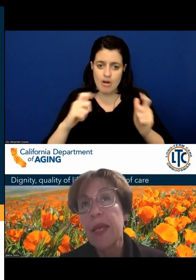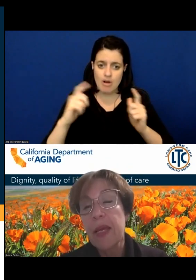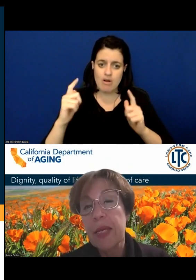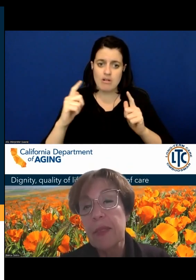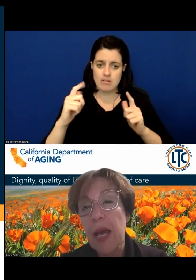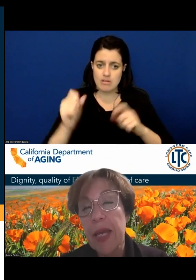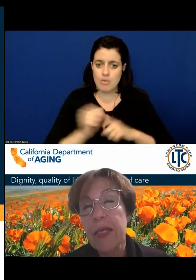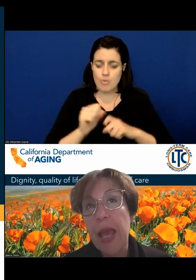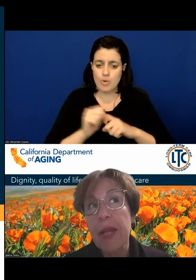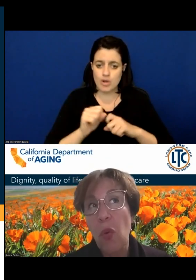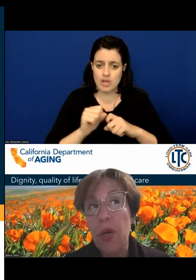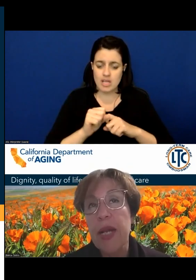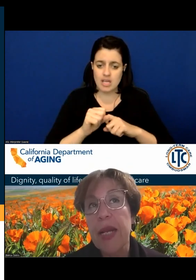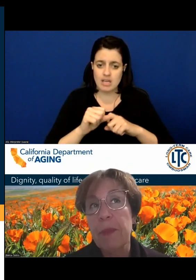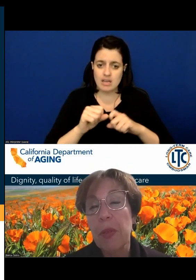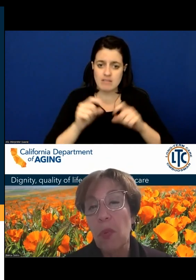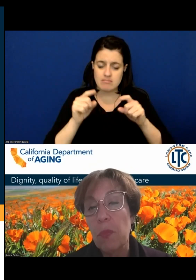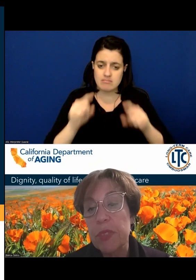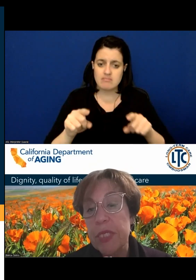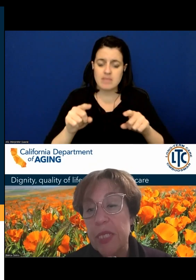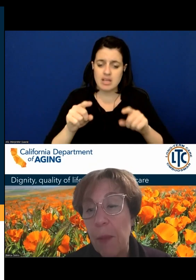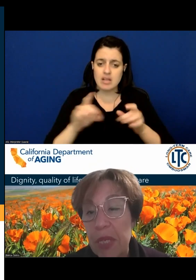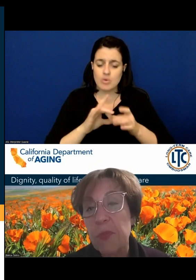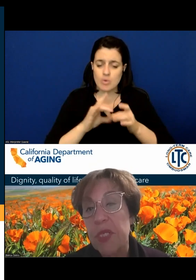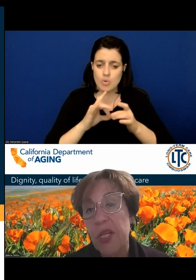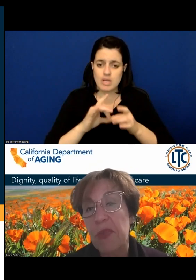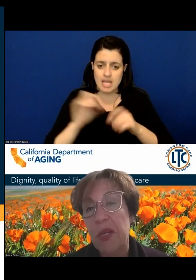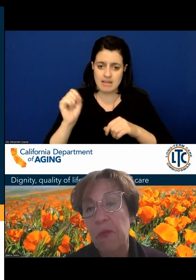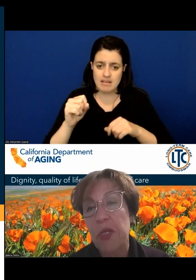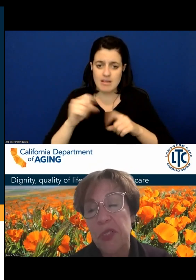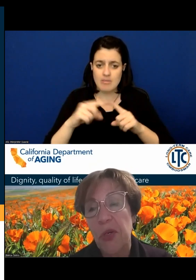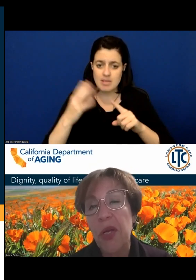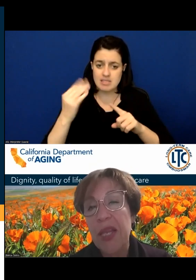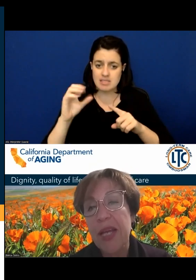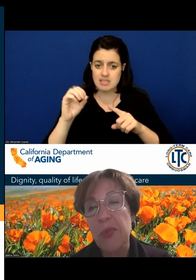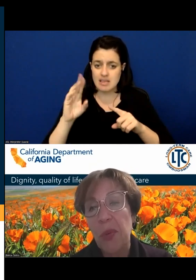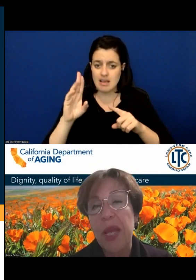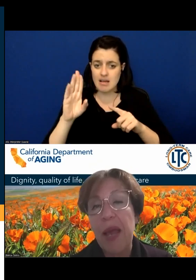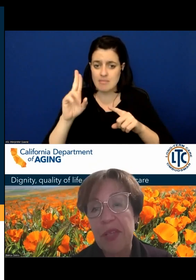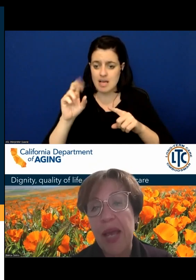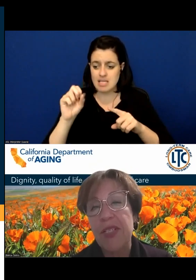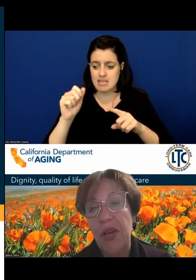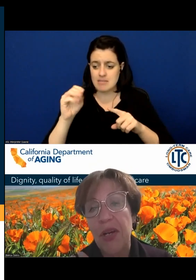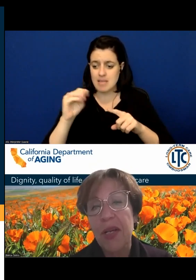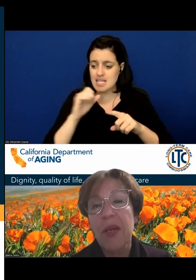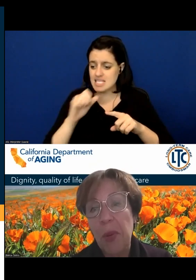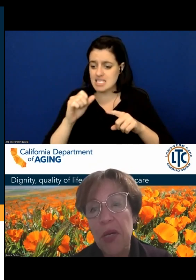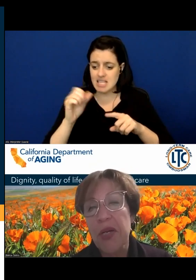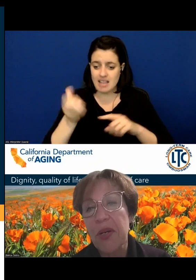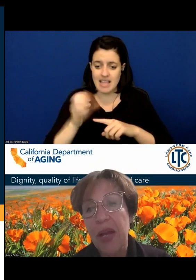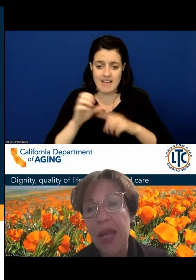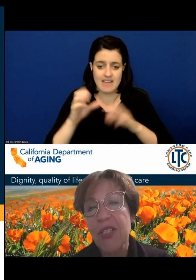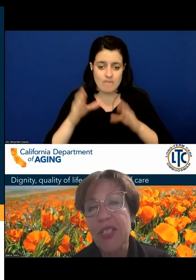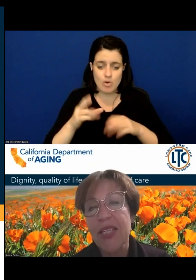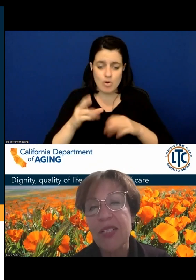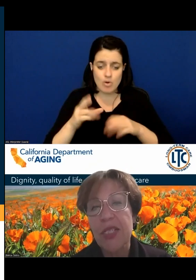working in line and coordinating. But since the ombudsman's not the enforcer, that's where we have to ask our